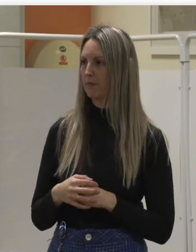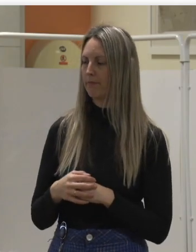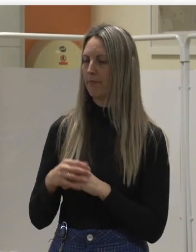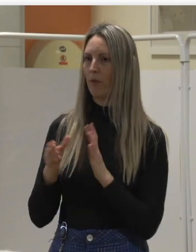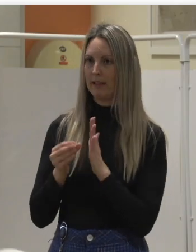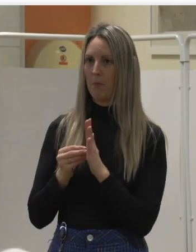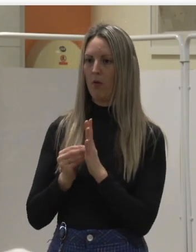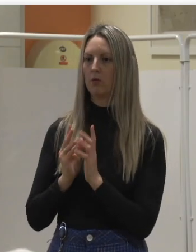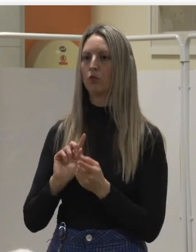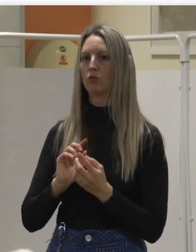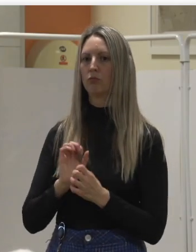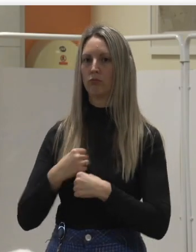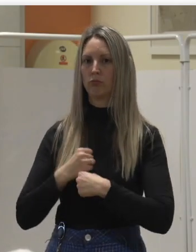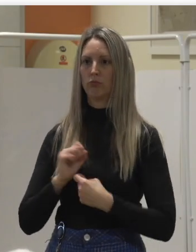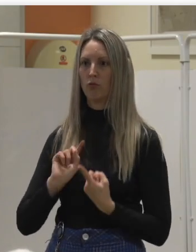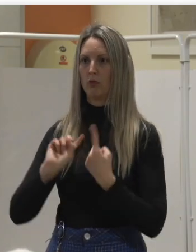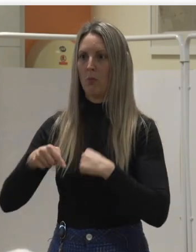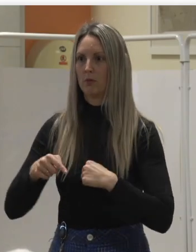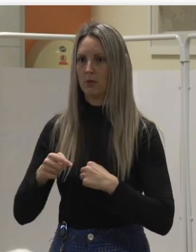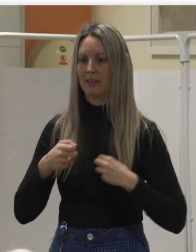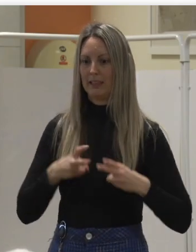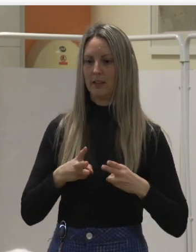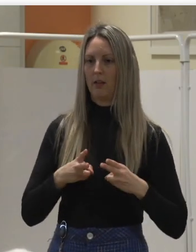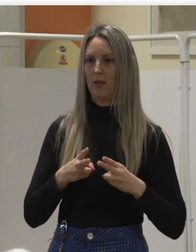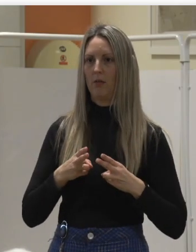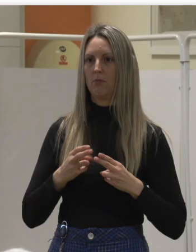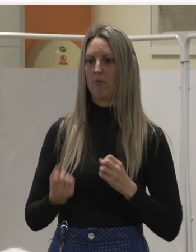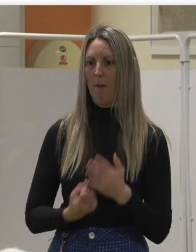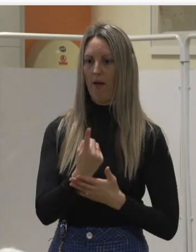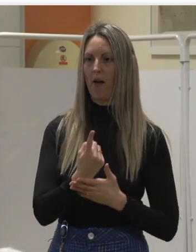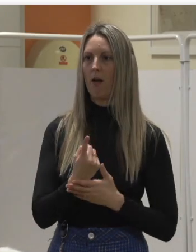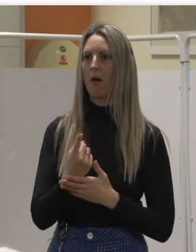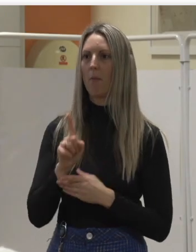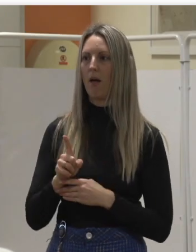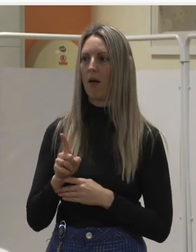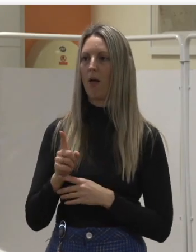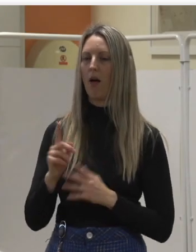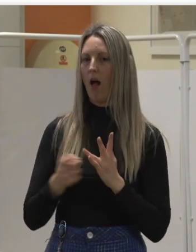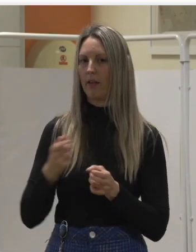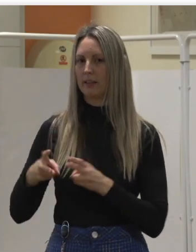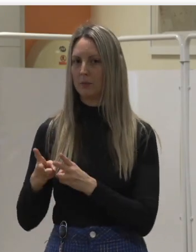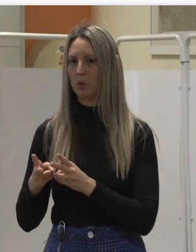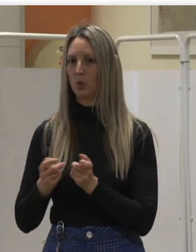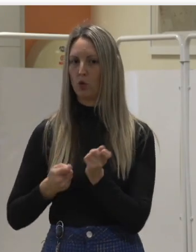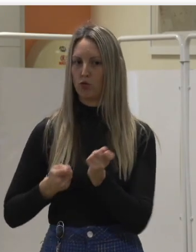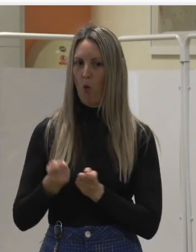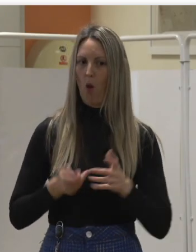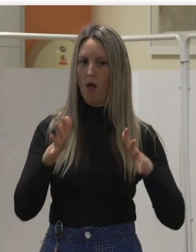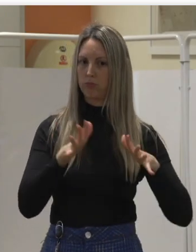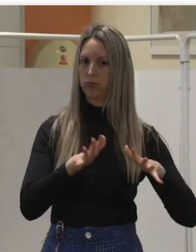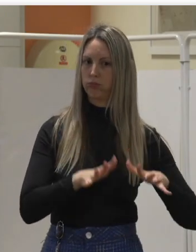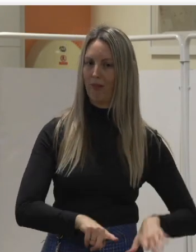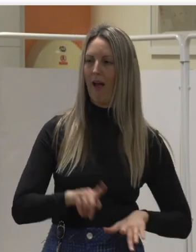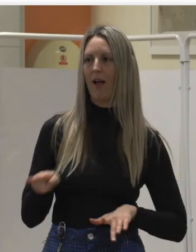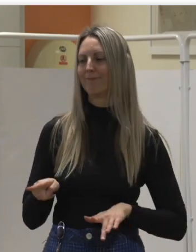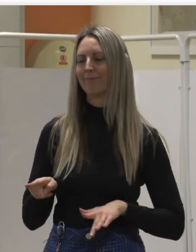impaired. And when they're impaired, what happens, we'll see next. Okay, so this is the hypothalamus-pituitary